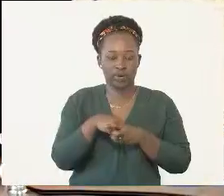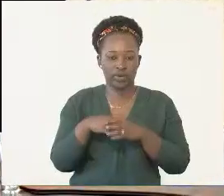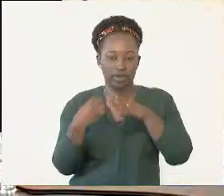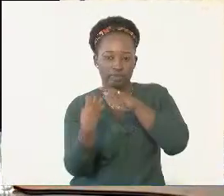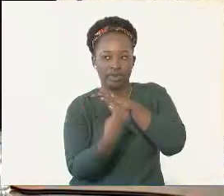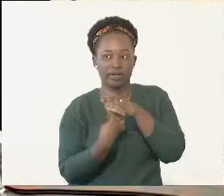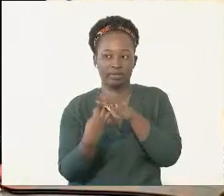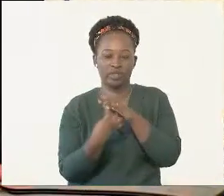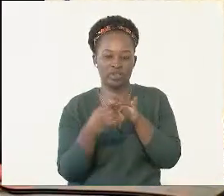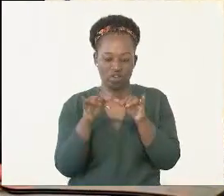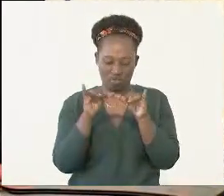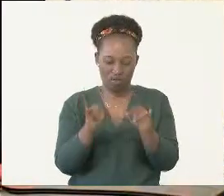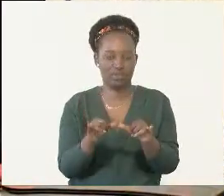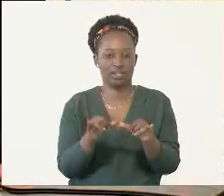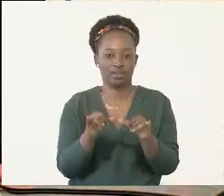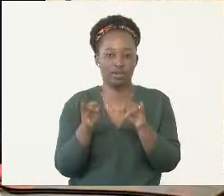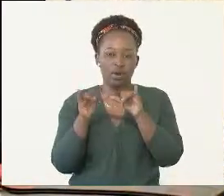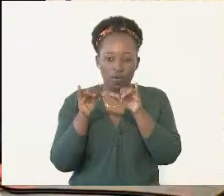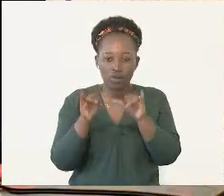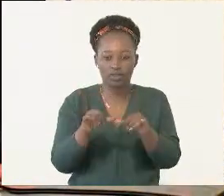Constant internal environment,